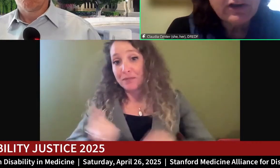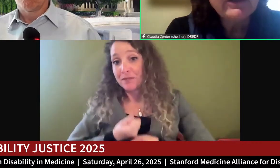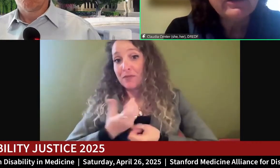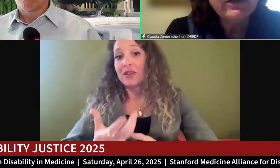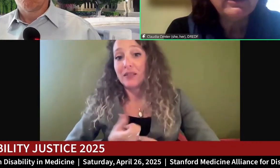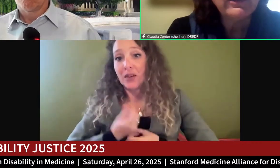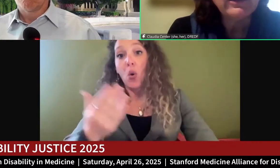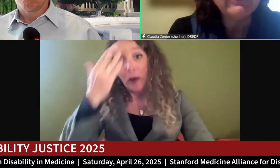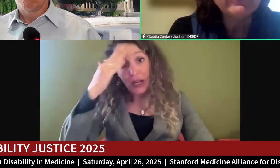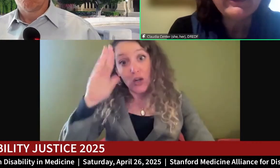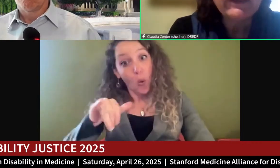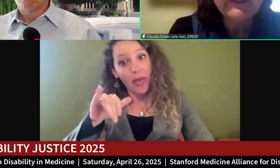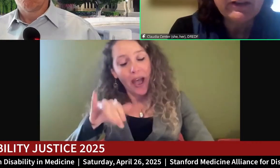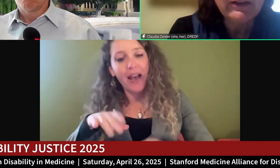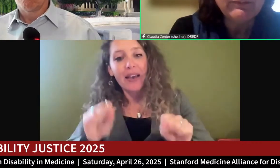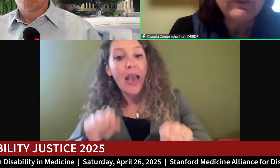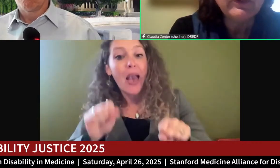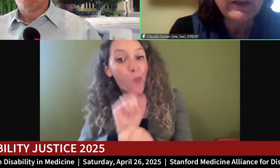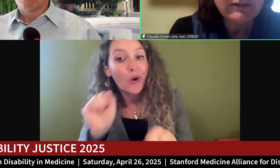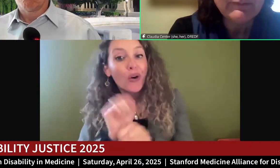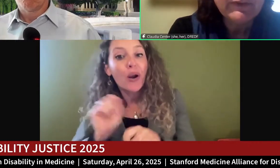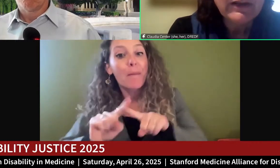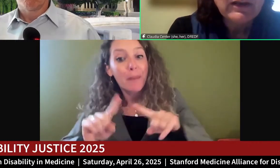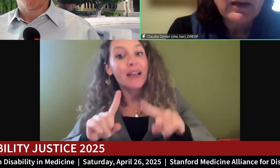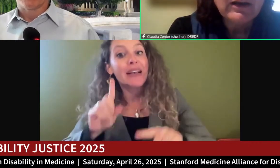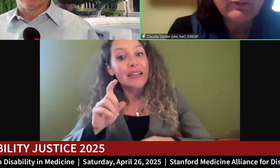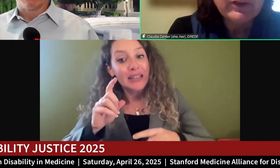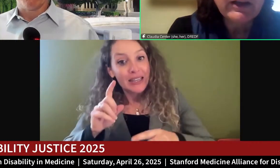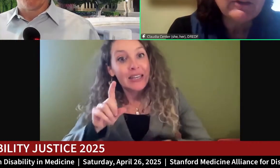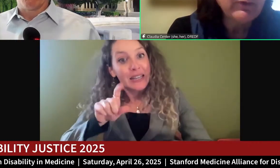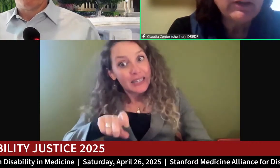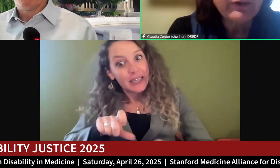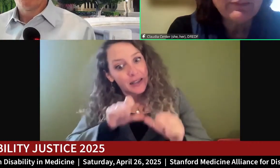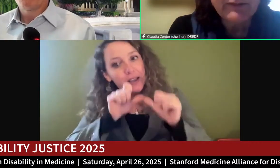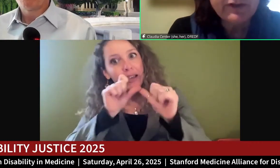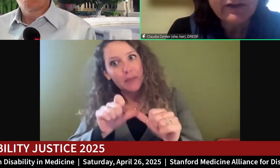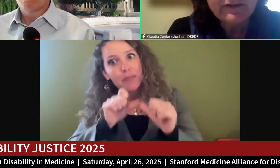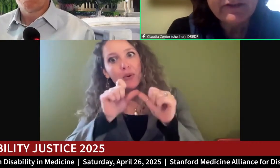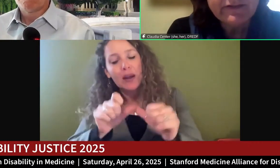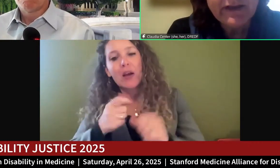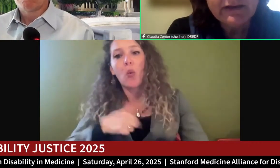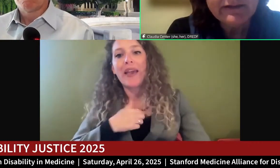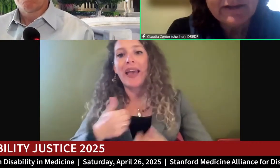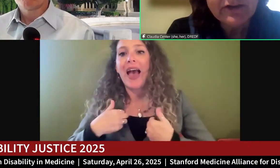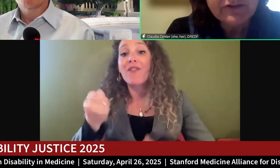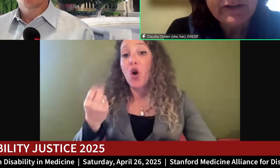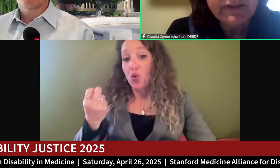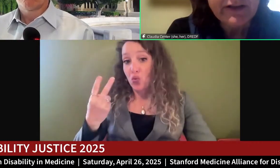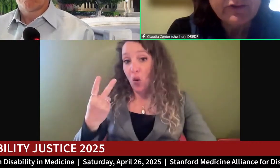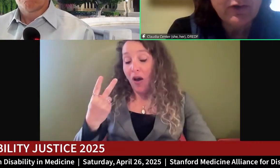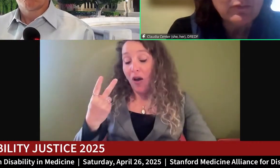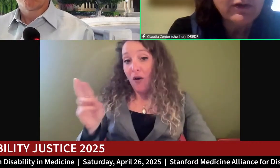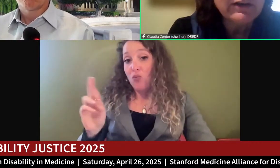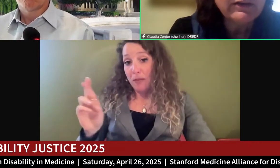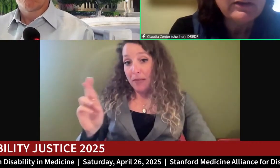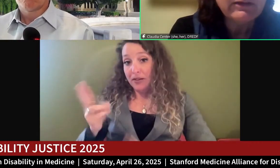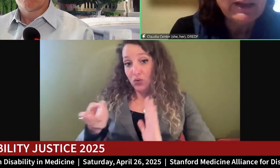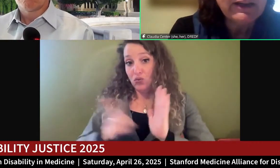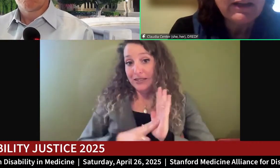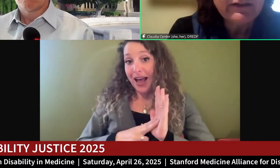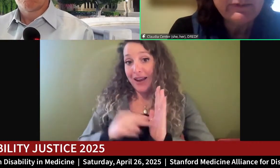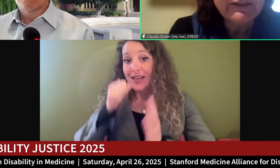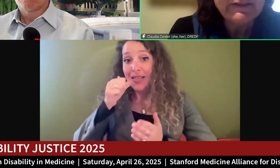it can work, and we just have to keep doing it. We got 12 Republicans to sign a letter saying they don't